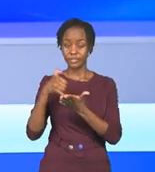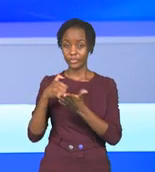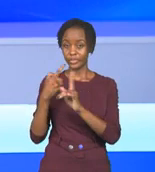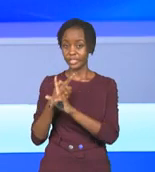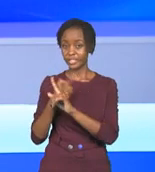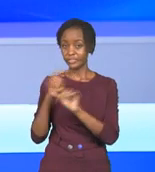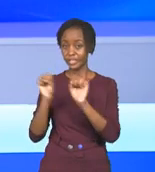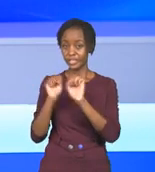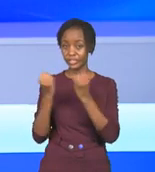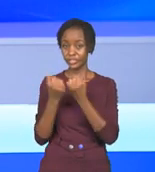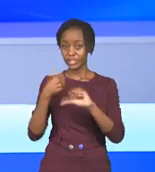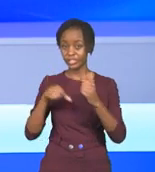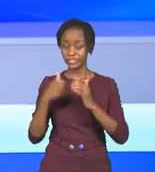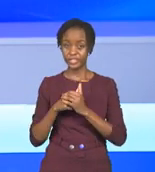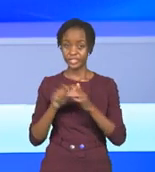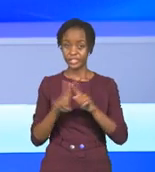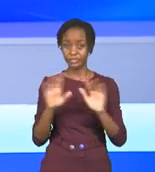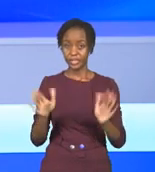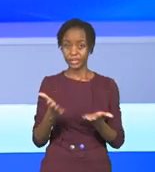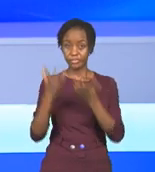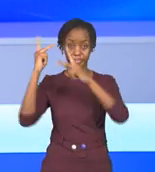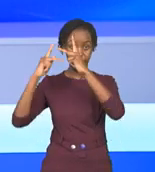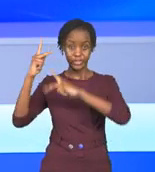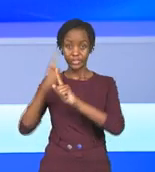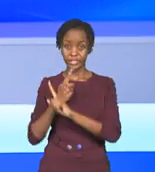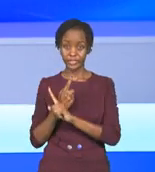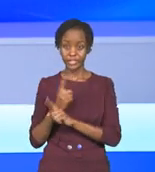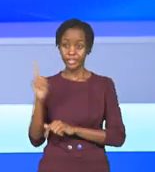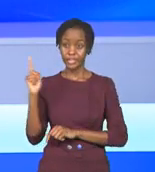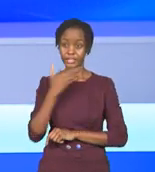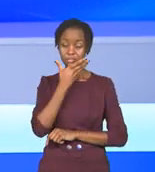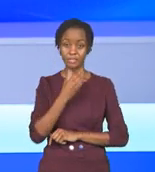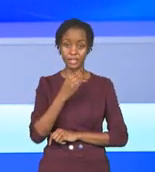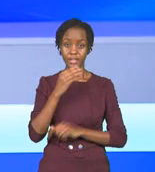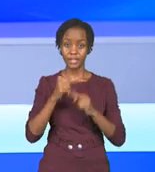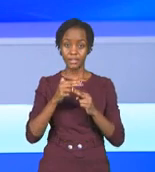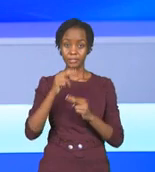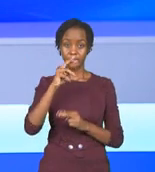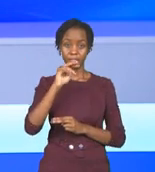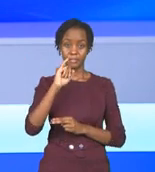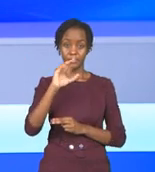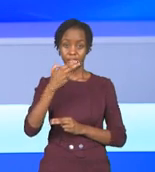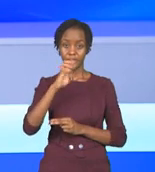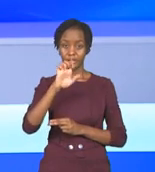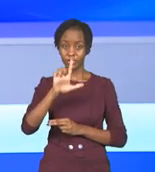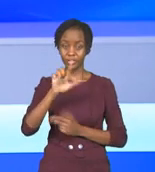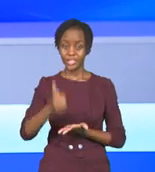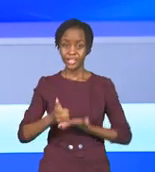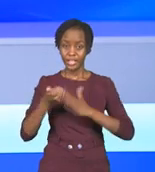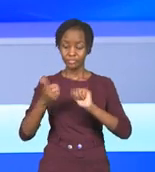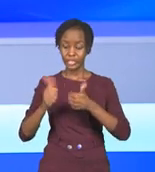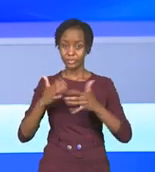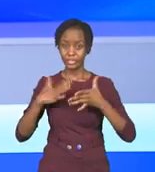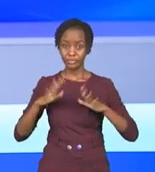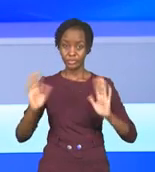this enhancing one's career opportunities. Meet Kamau Nyambwegi, who has provided a networking platform through sports, and tonight we are